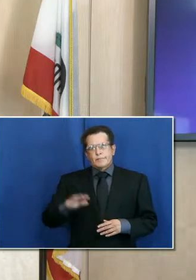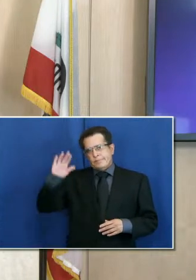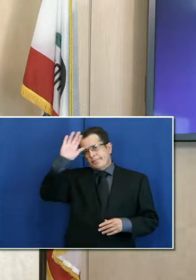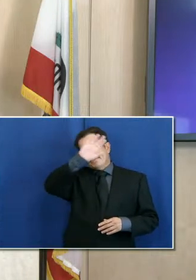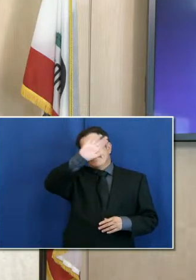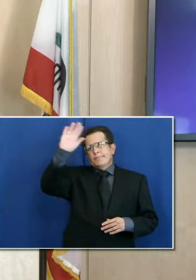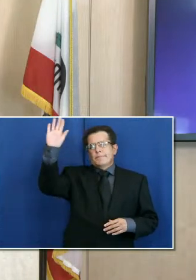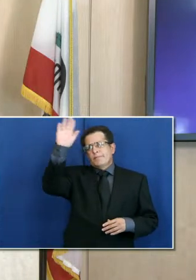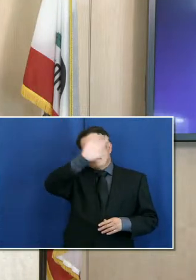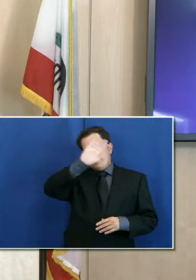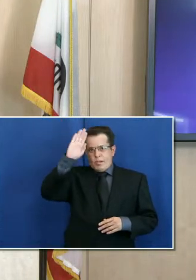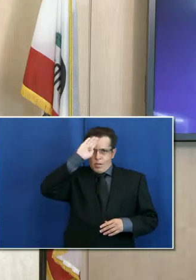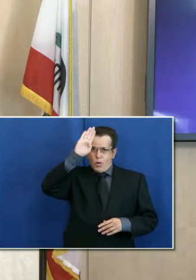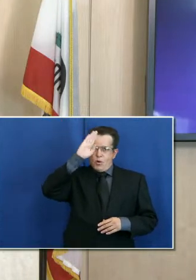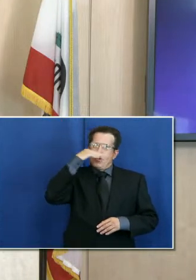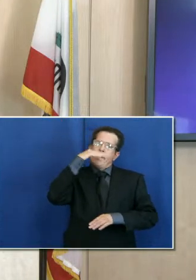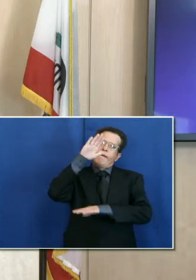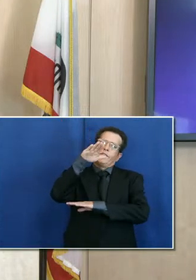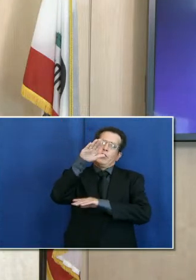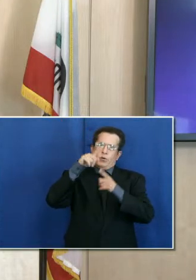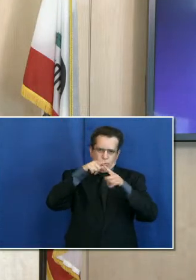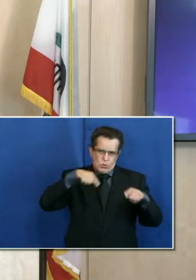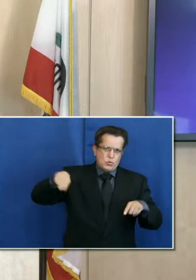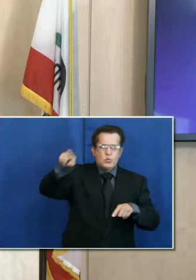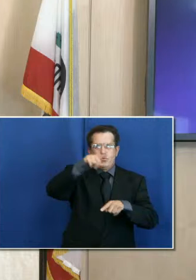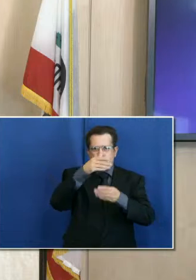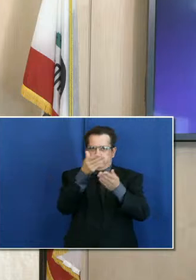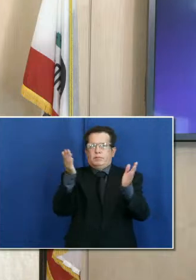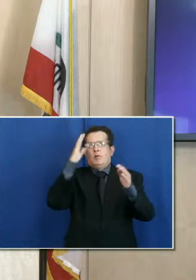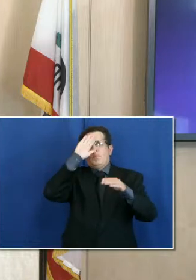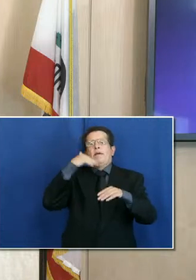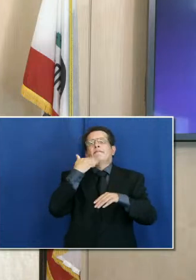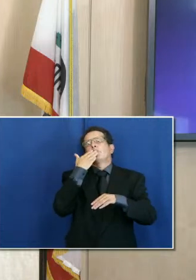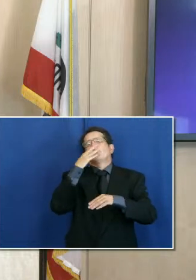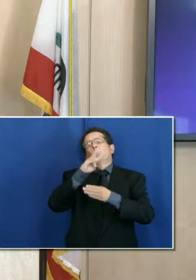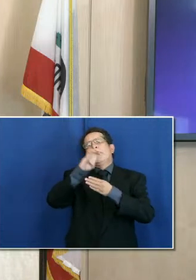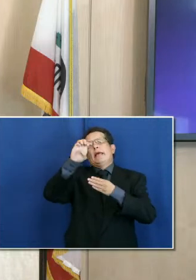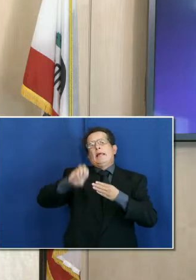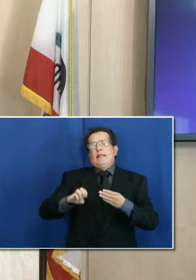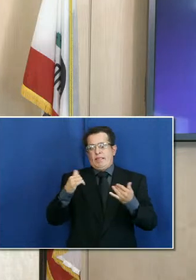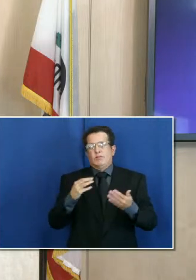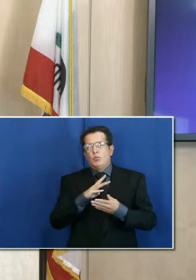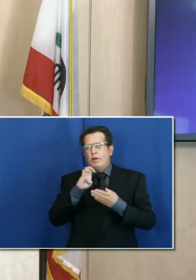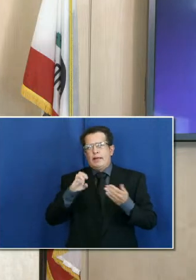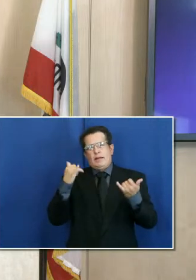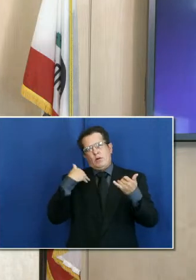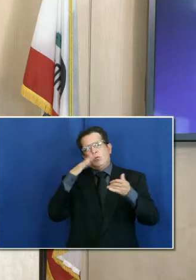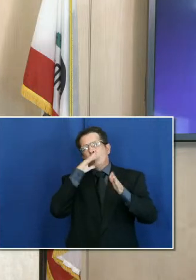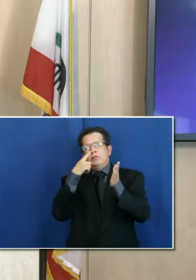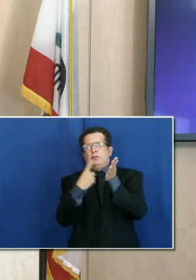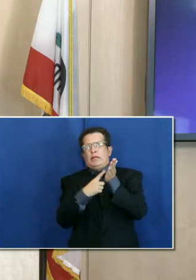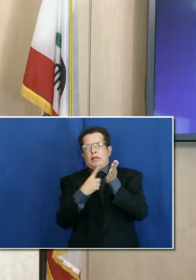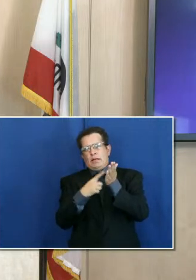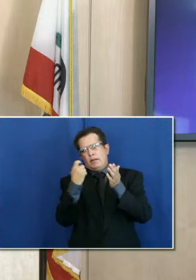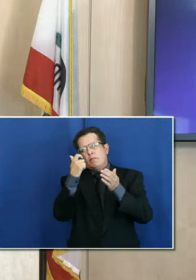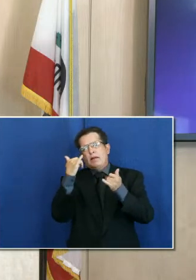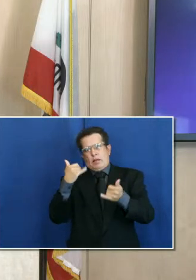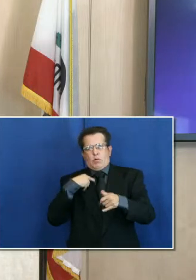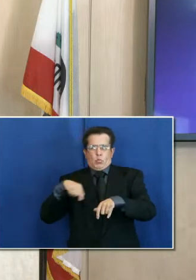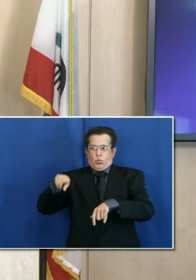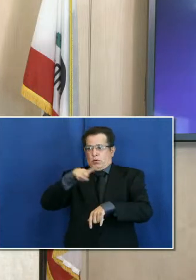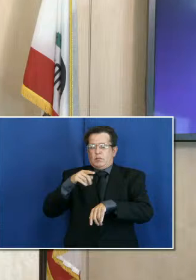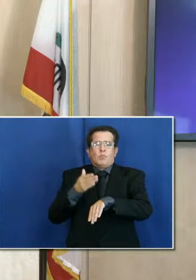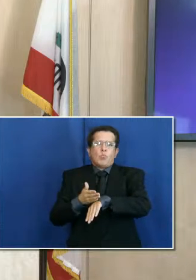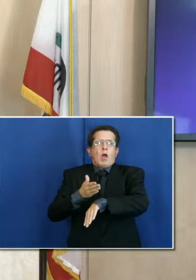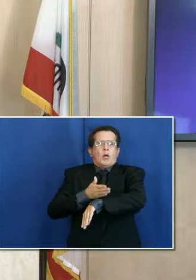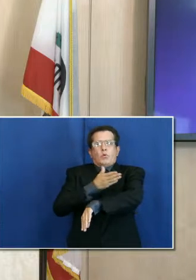Good afternoon, and I hope everyone had an enjoyable weekend. Today, we're going to be talking about the continuing progress that we're making in